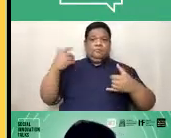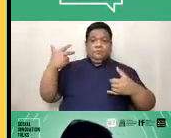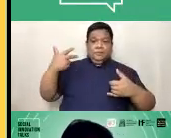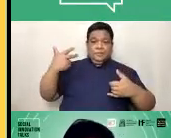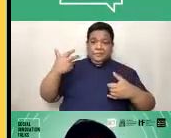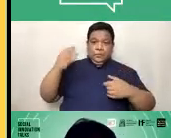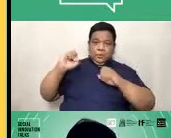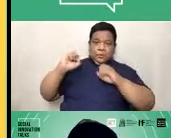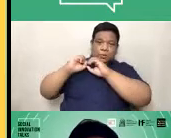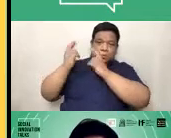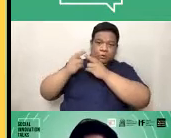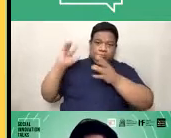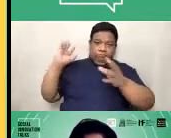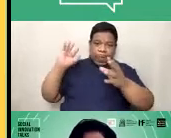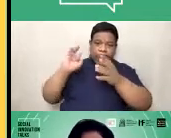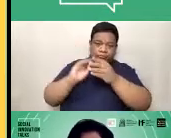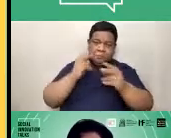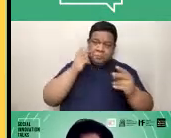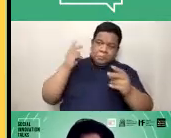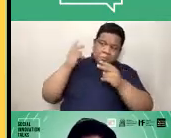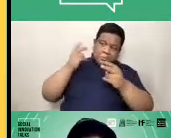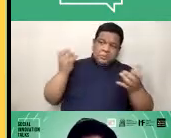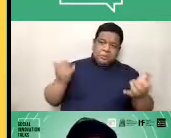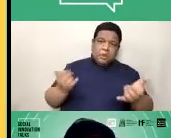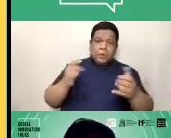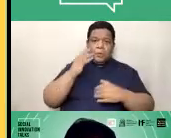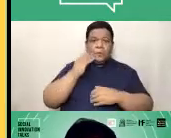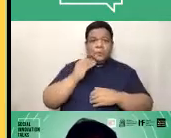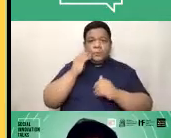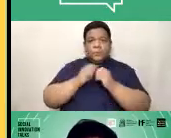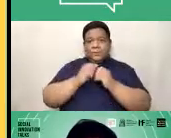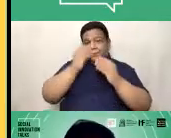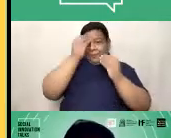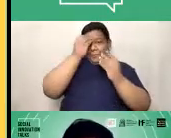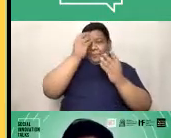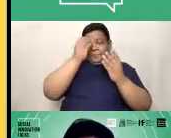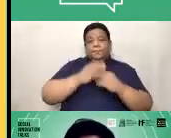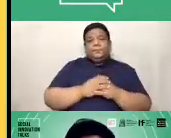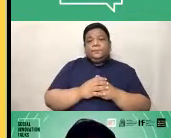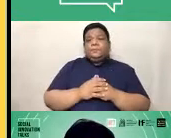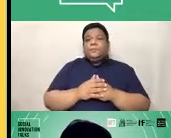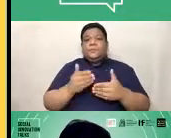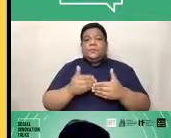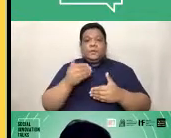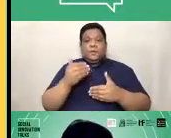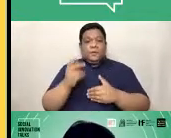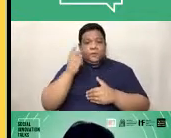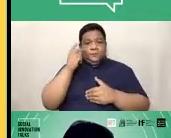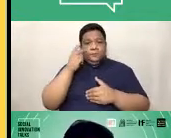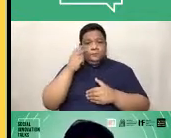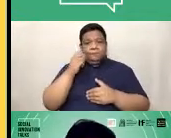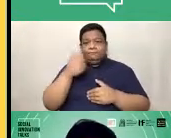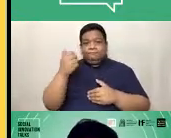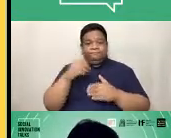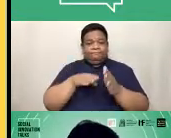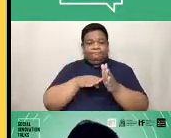it would be fair to kind of look back and see where we are now with our information. Next, we're going to look at emerging technologies. So this is a very